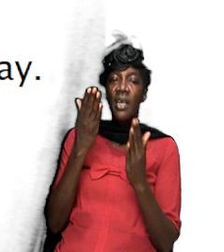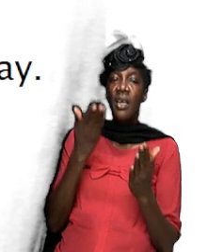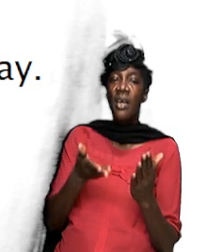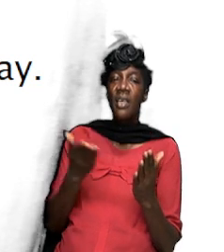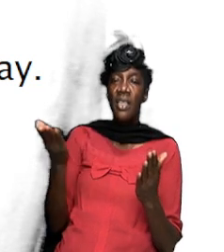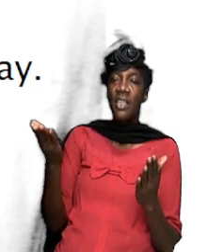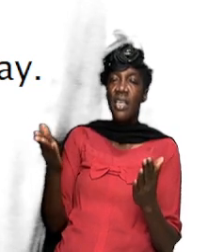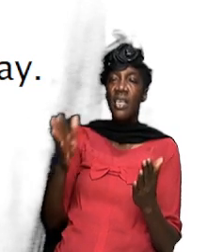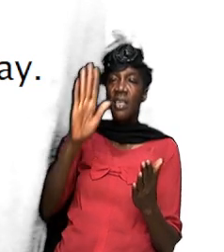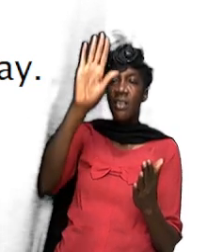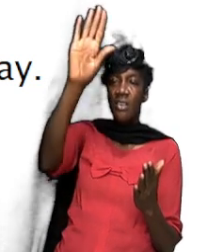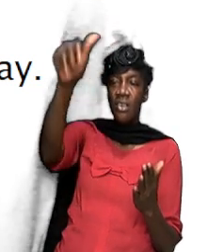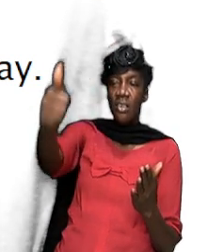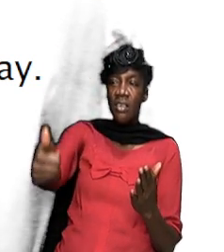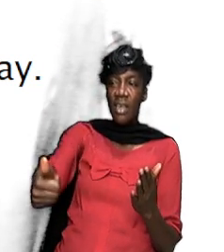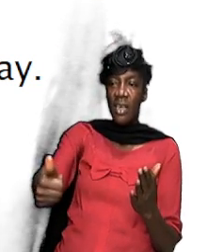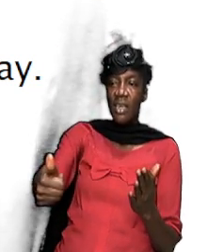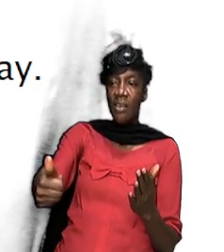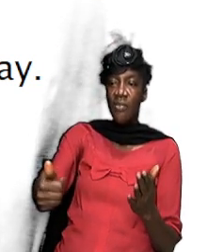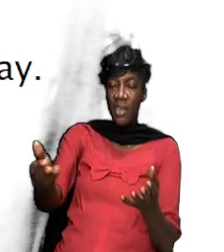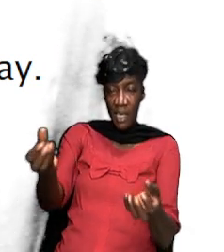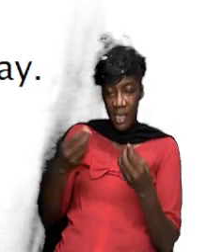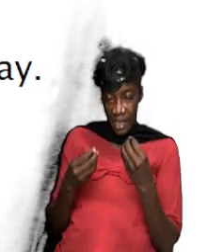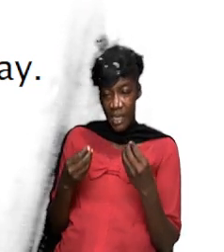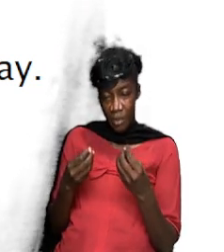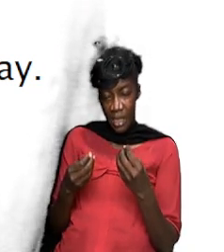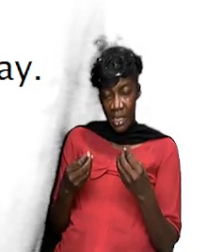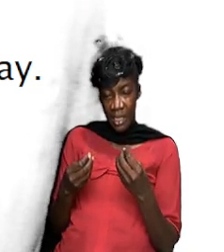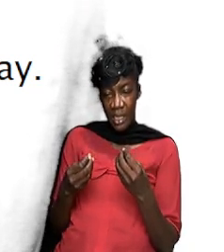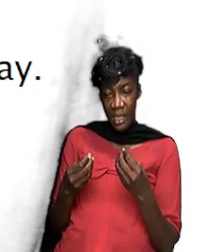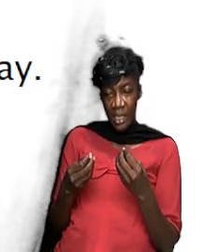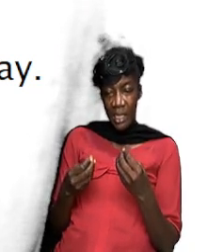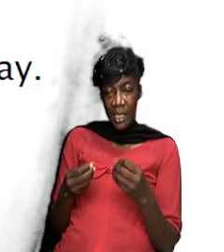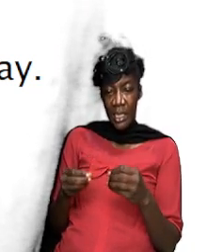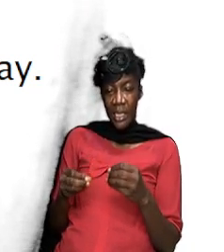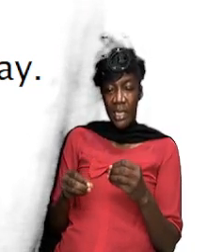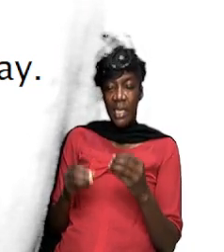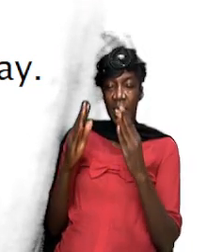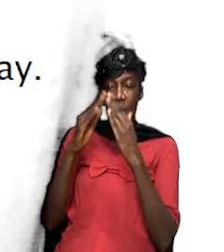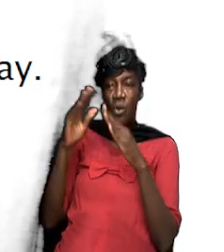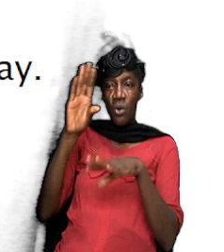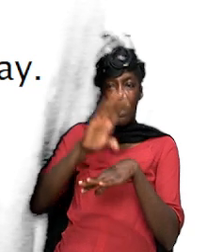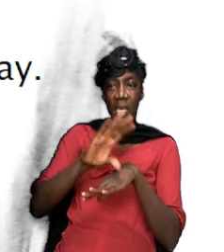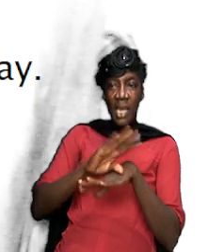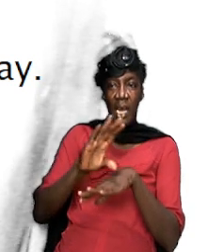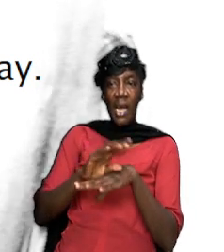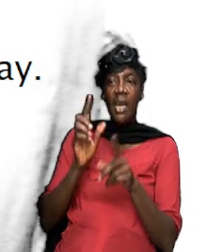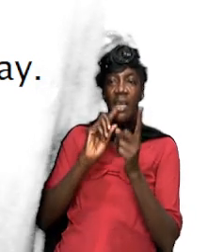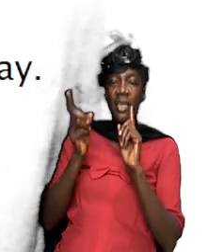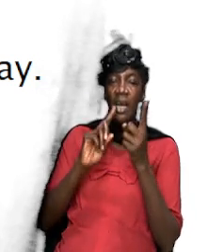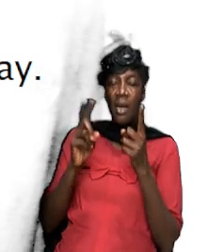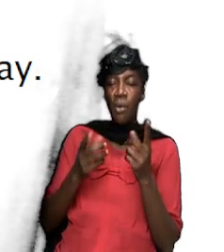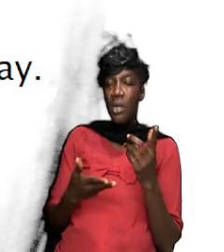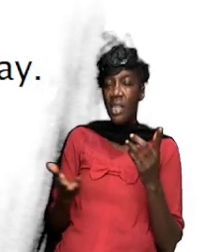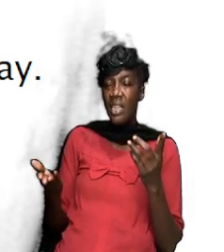to yourself. Give us this day our daily bread. Give me the house. Give me the car. Give me this. But you talk about the more weightier things first,